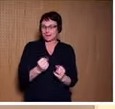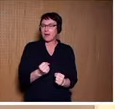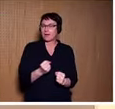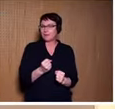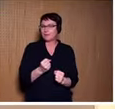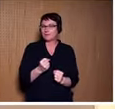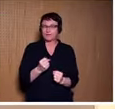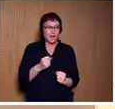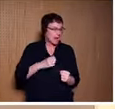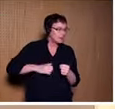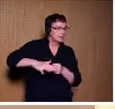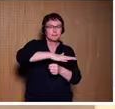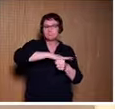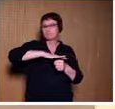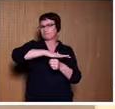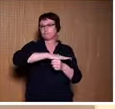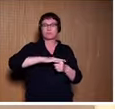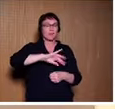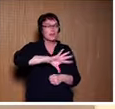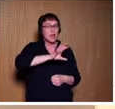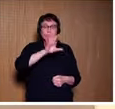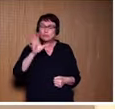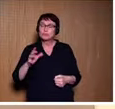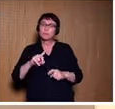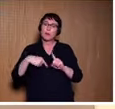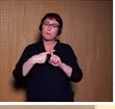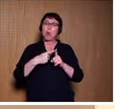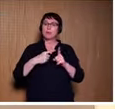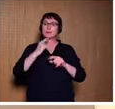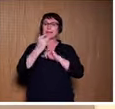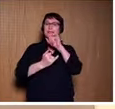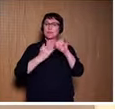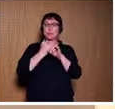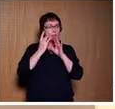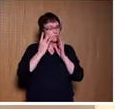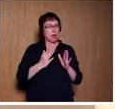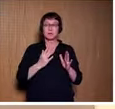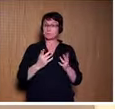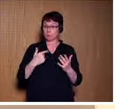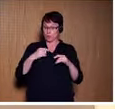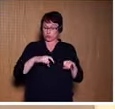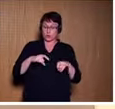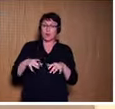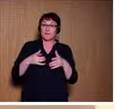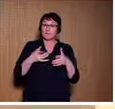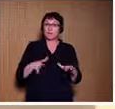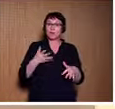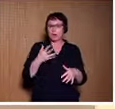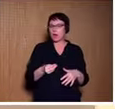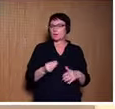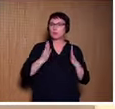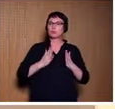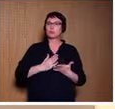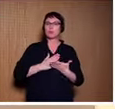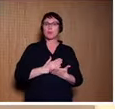sustainable approach, country by country and internationally. And Australia already funds, for example, human rights defenders